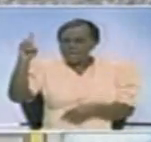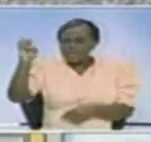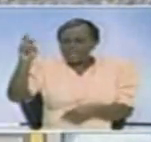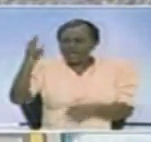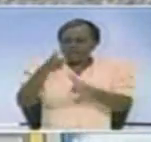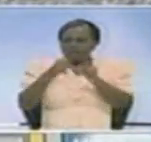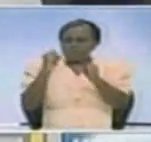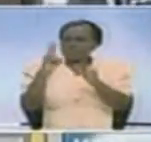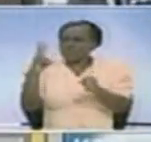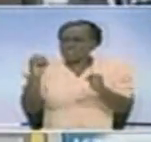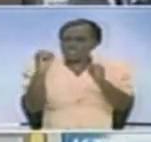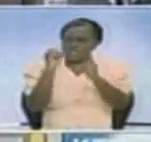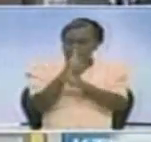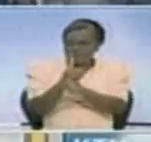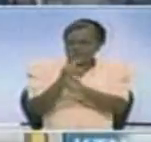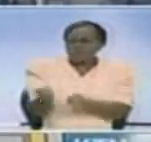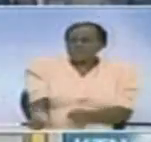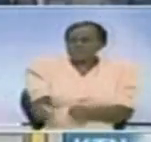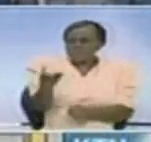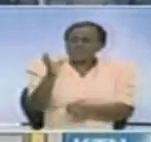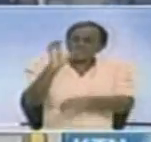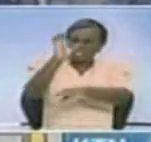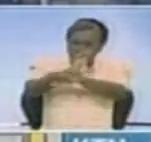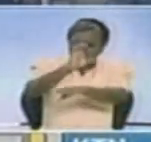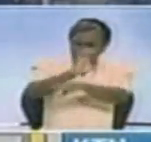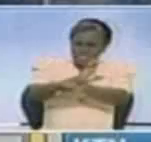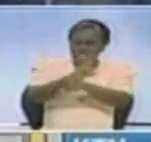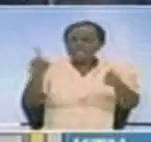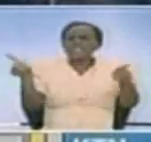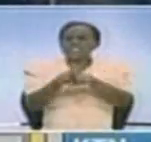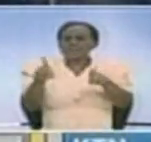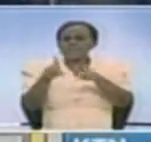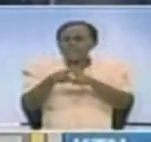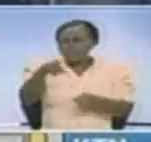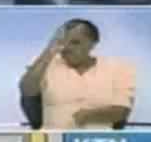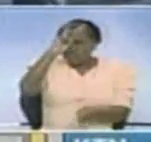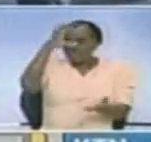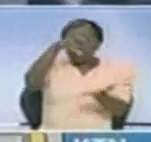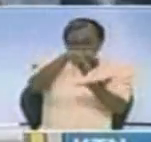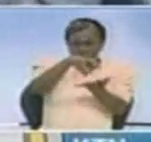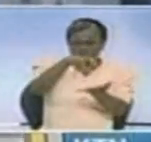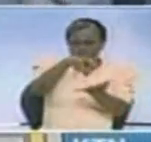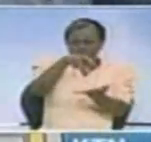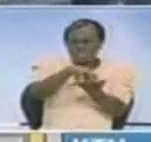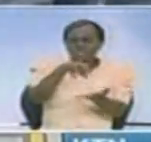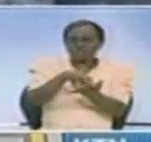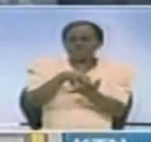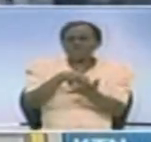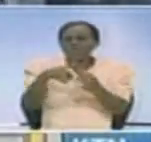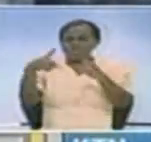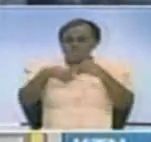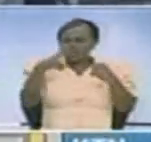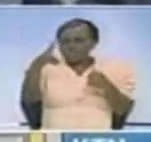2011. The attacks on churches that were located in police compounds at the end of